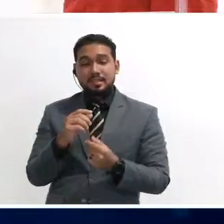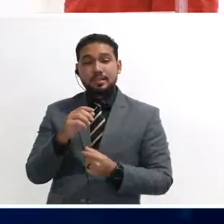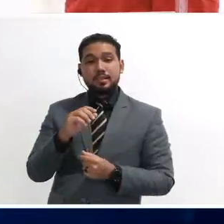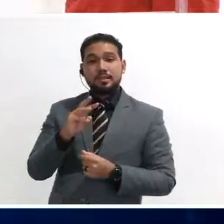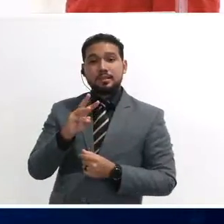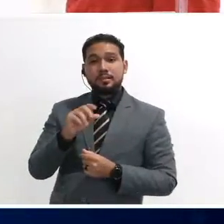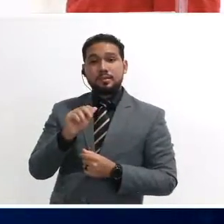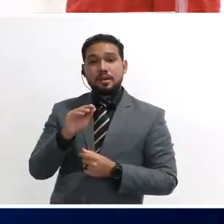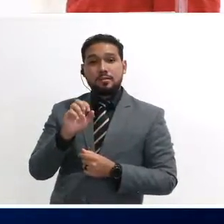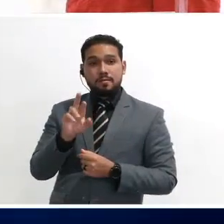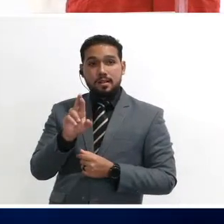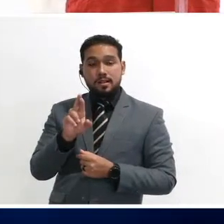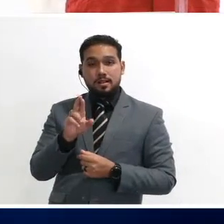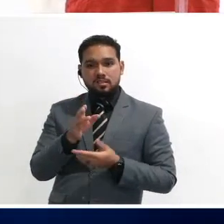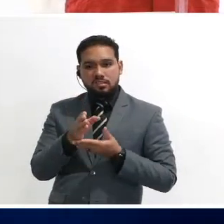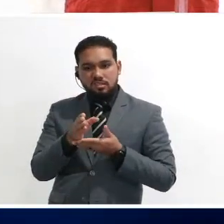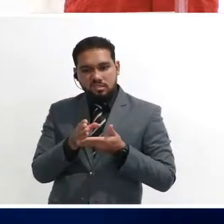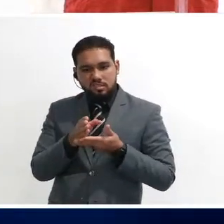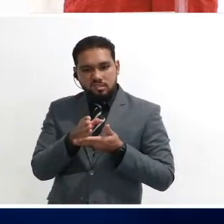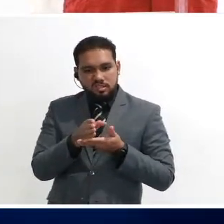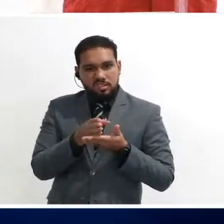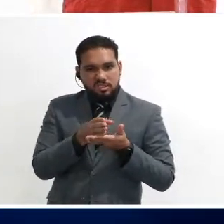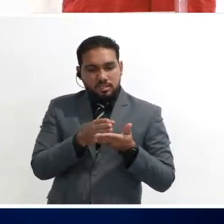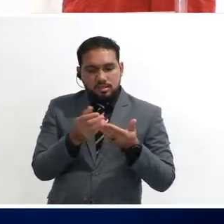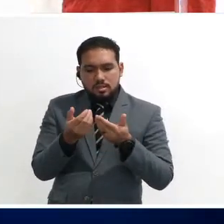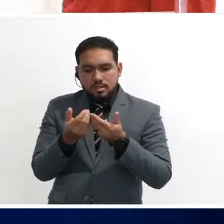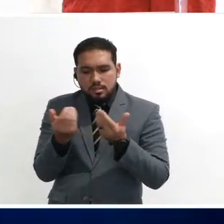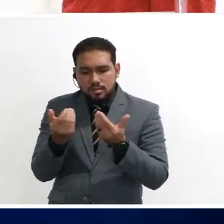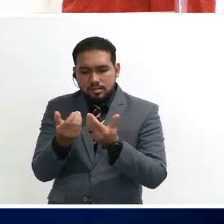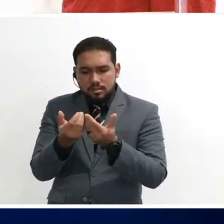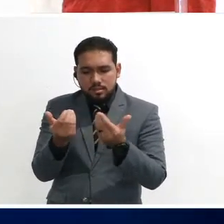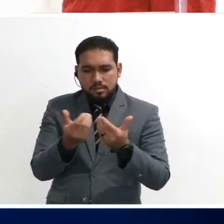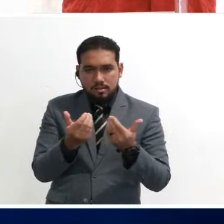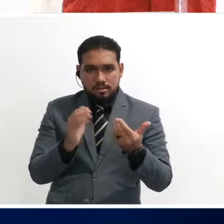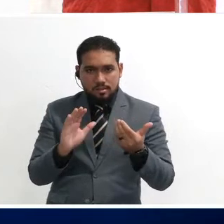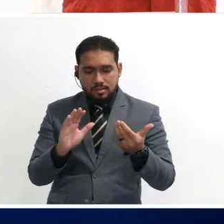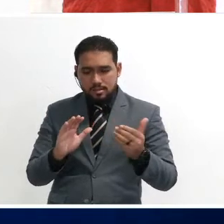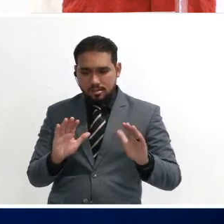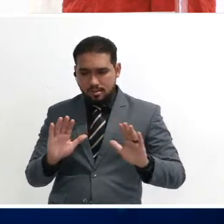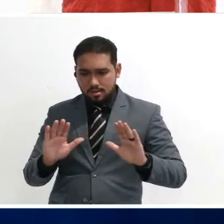individually hybrid bond those to a base wafer. So